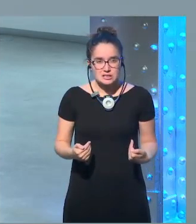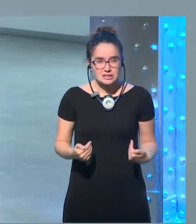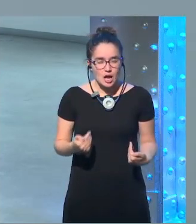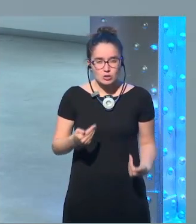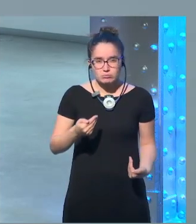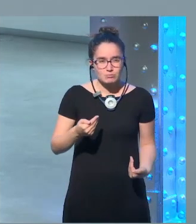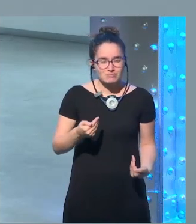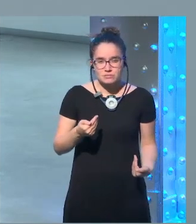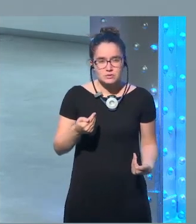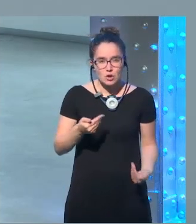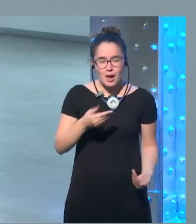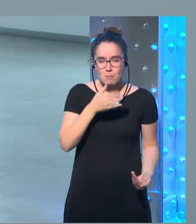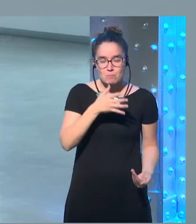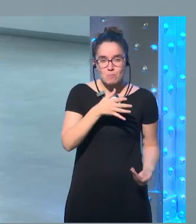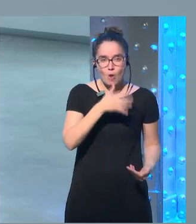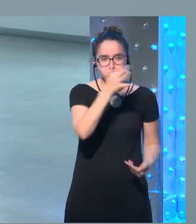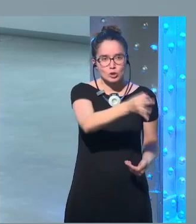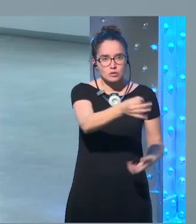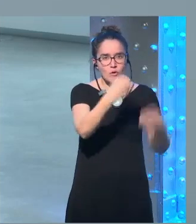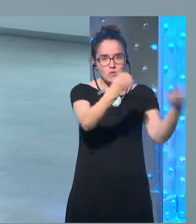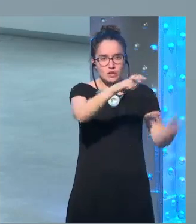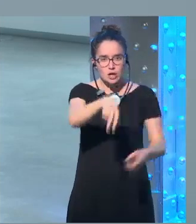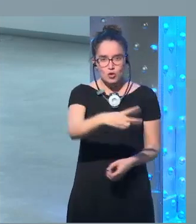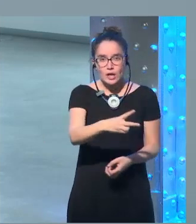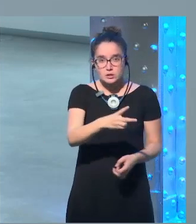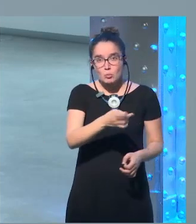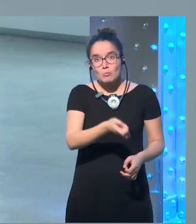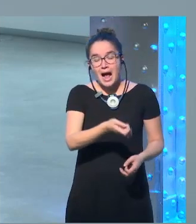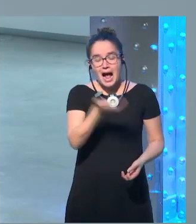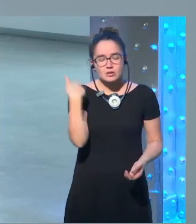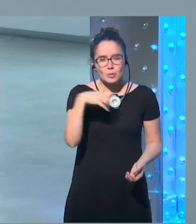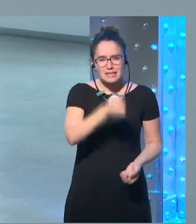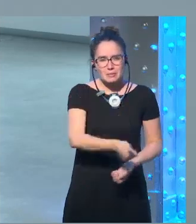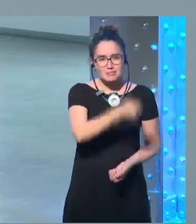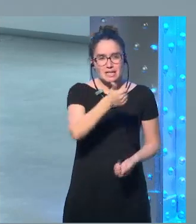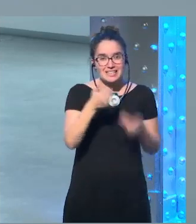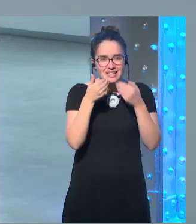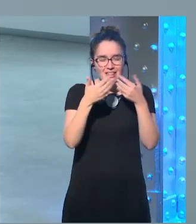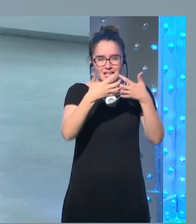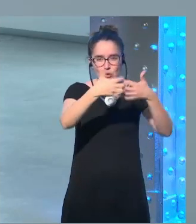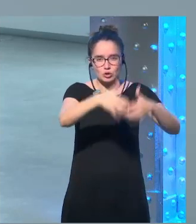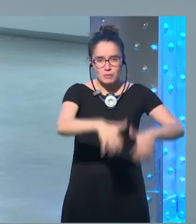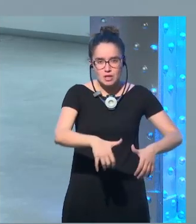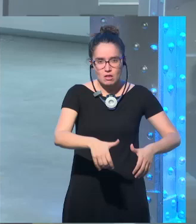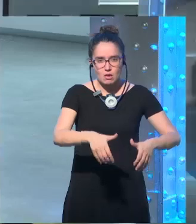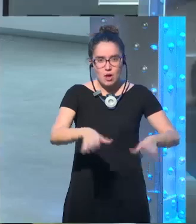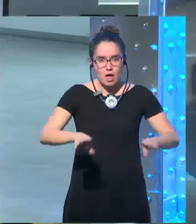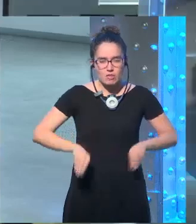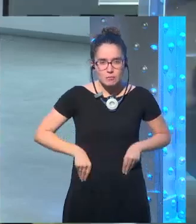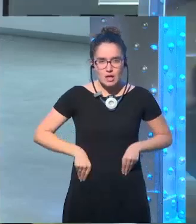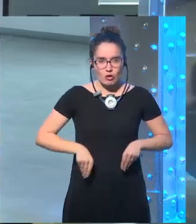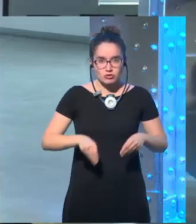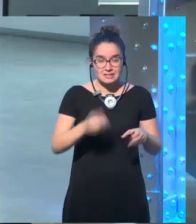advantage in the labor market. Automation has taken on that job. And as you can